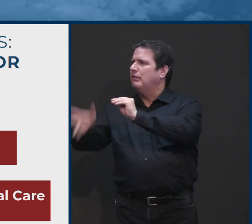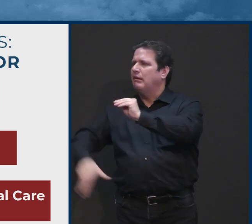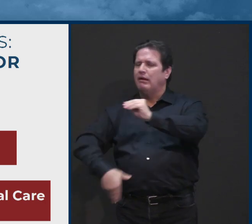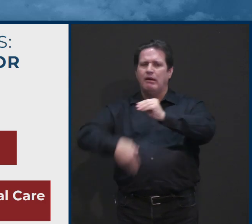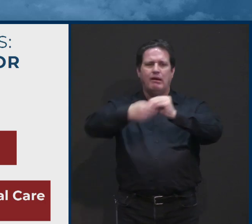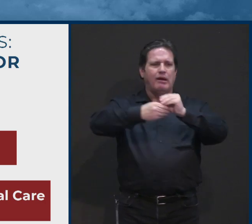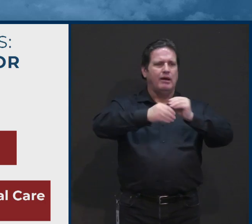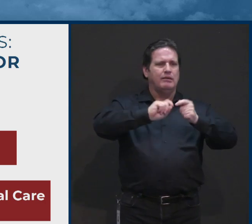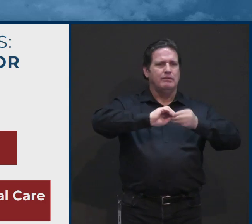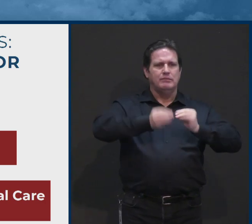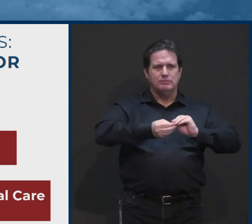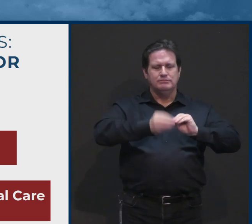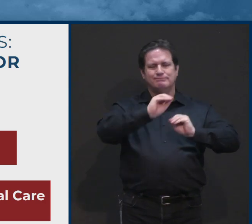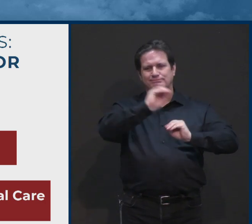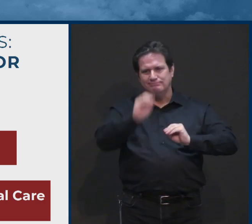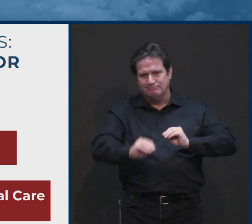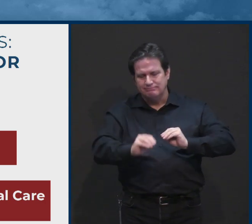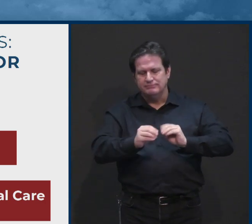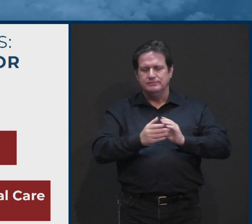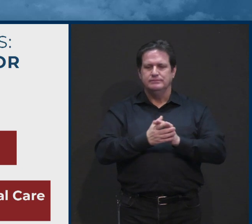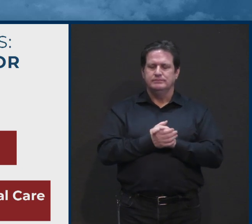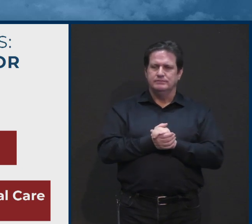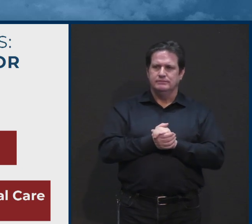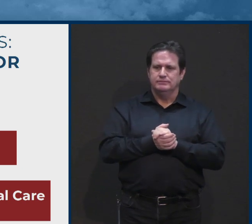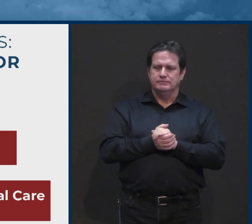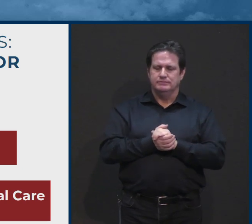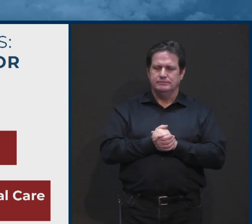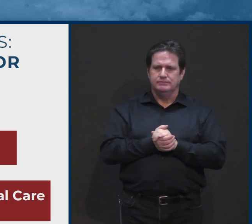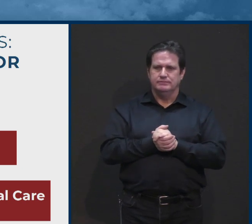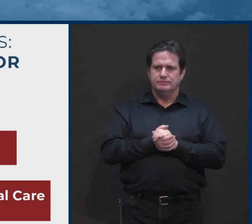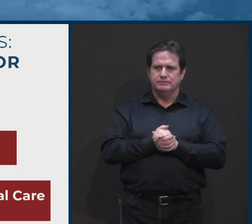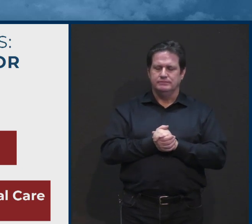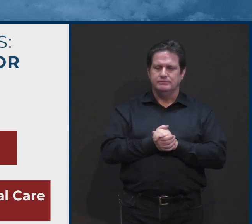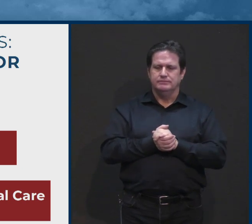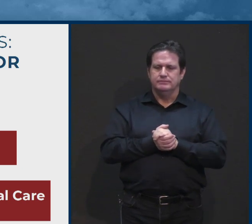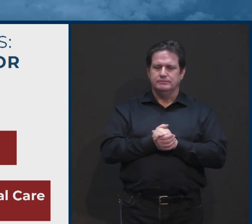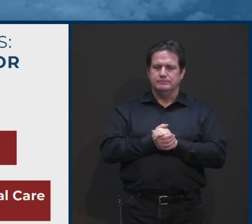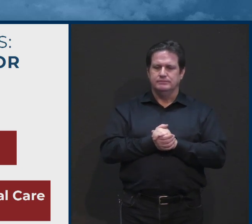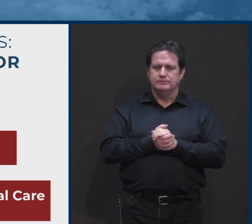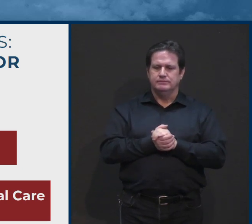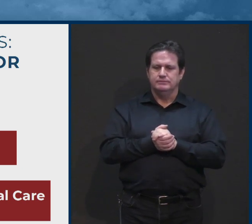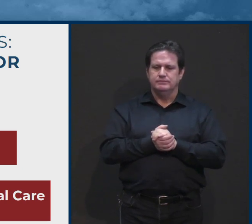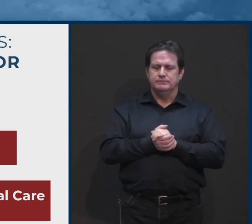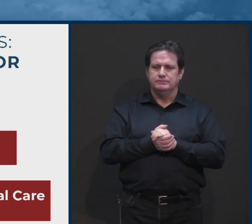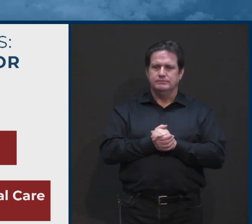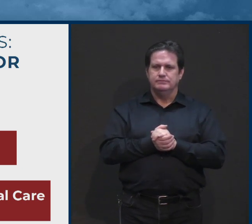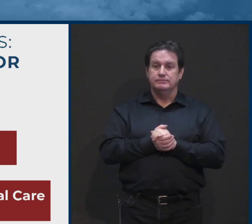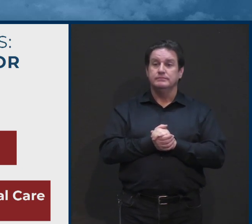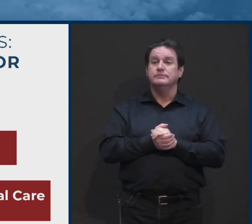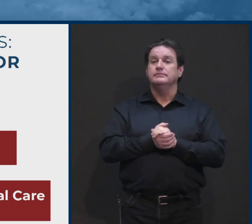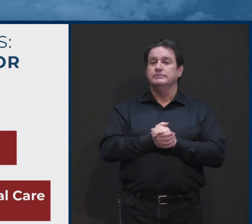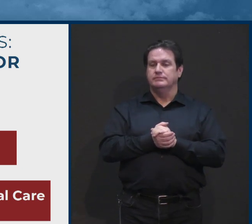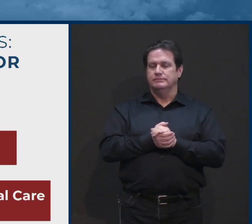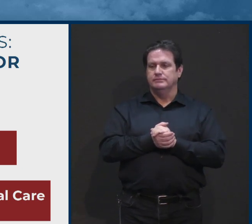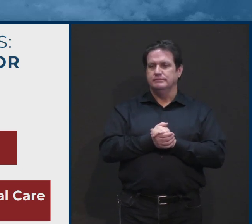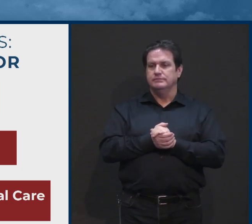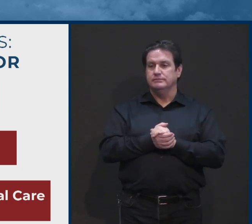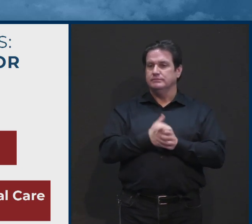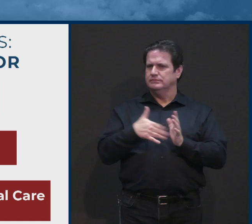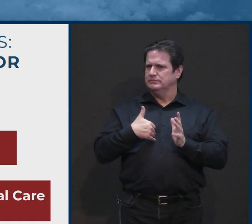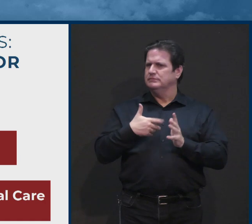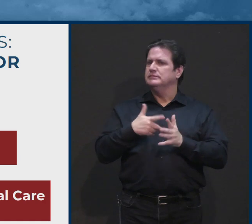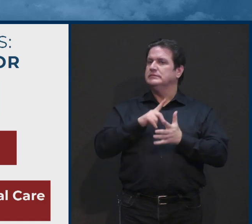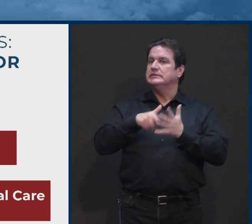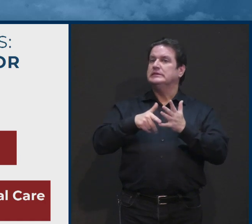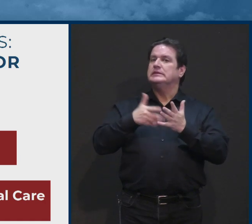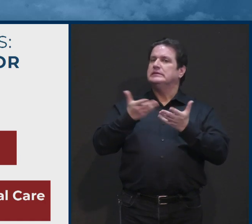they've tested positive or come down with the virus in the hospital, and